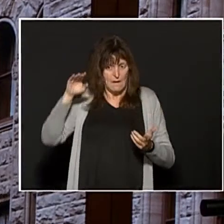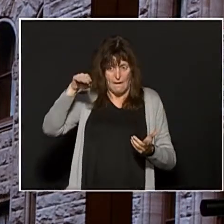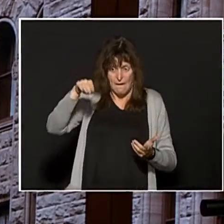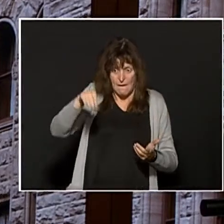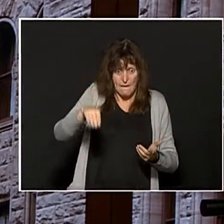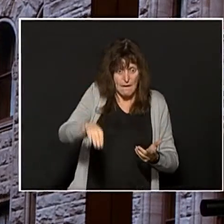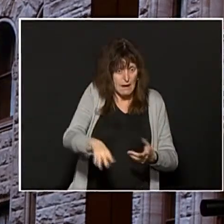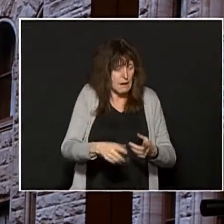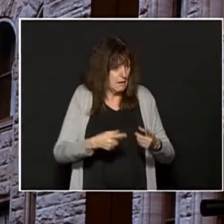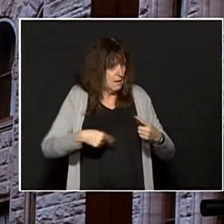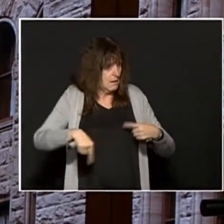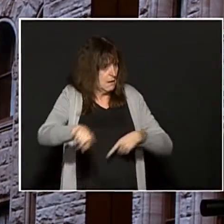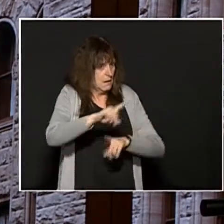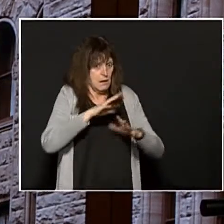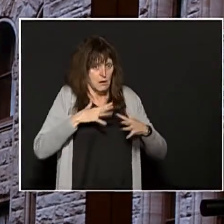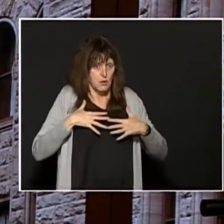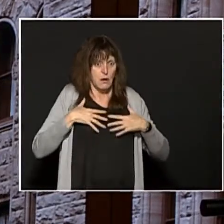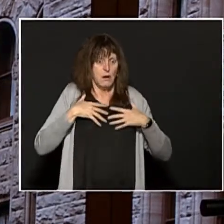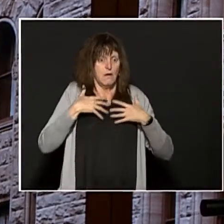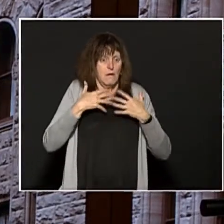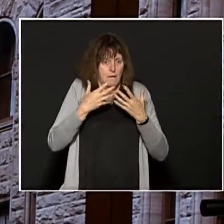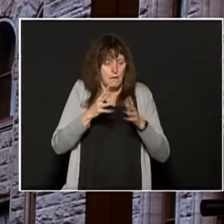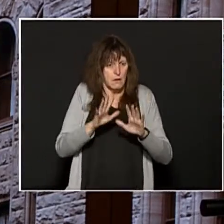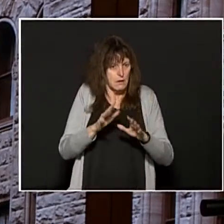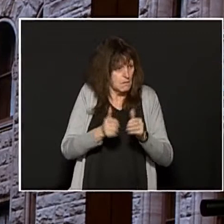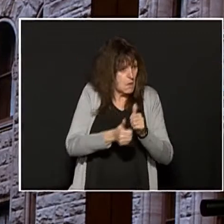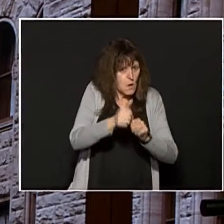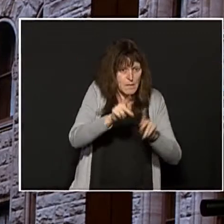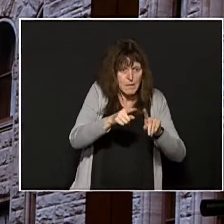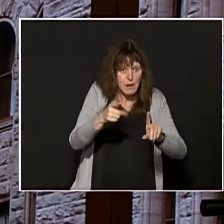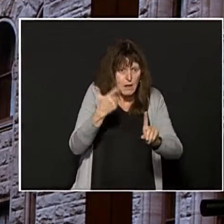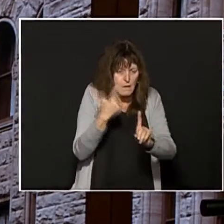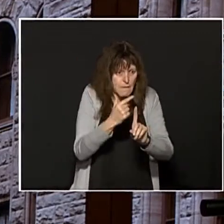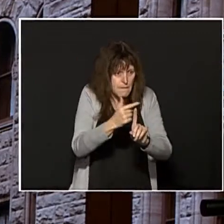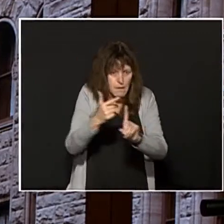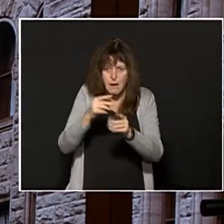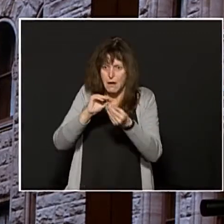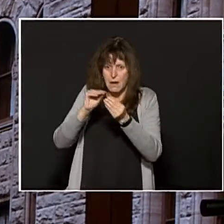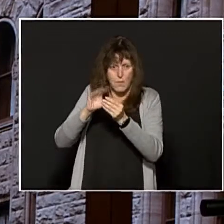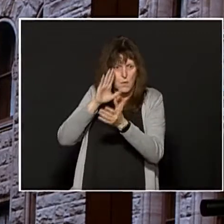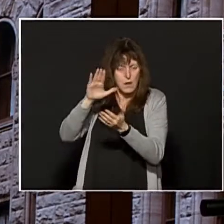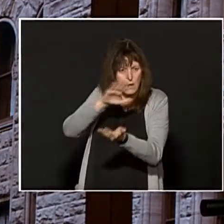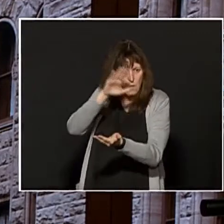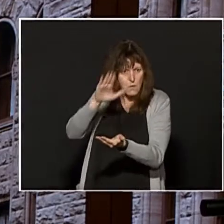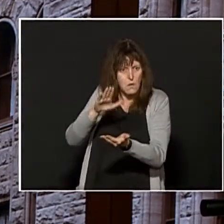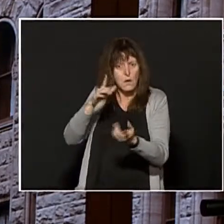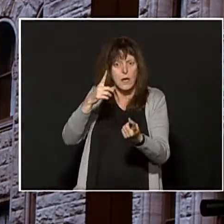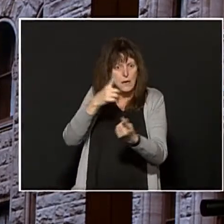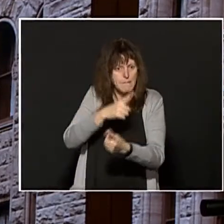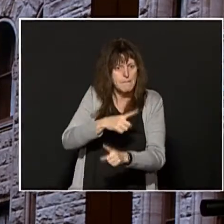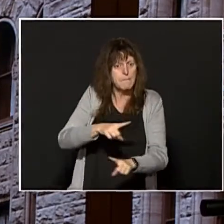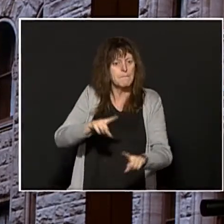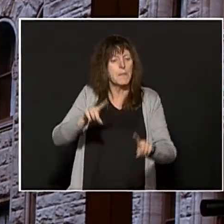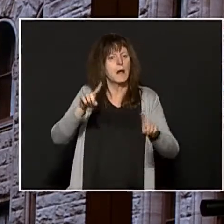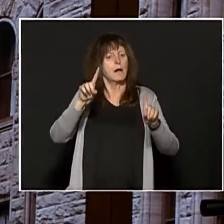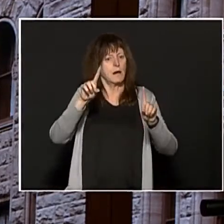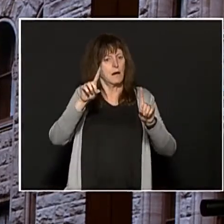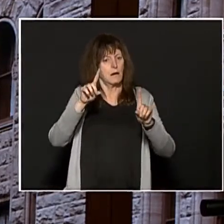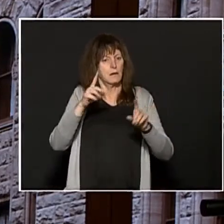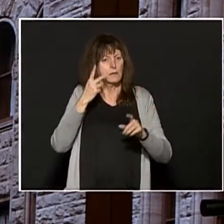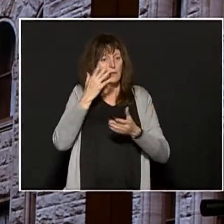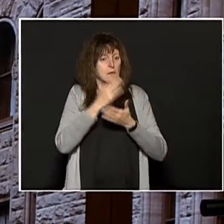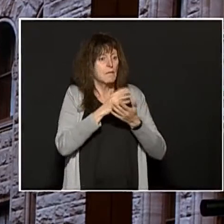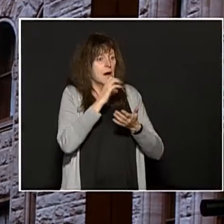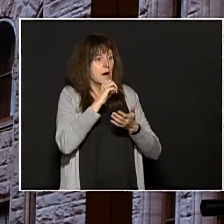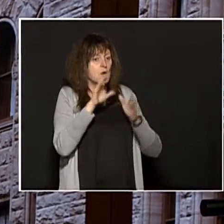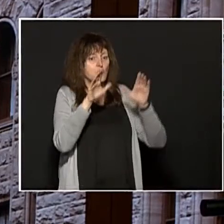of people vaccinated to continue to drive down these cases where we've seen success already in the age groups that we've done. And